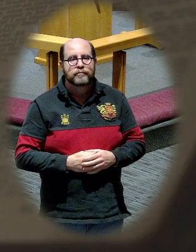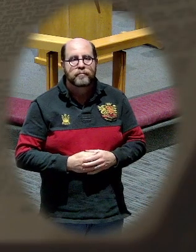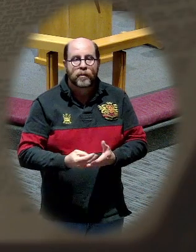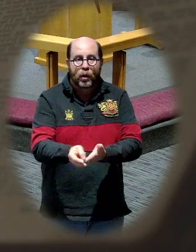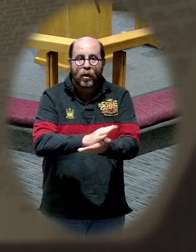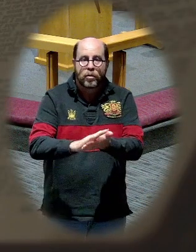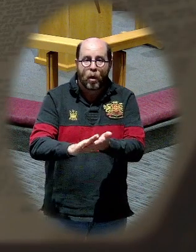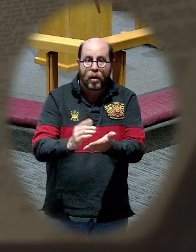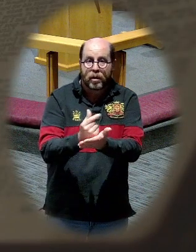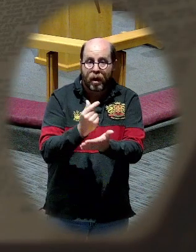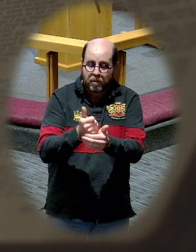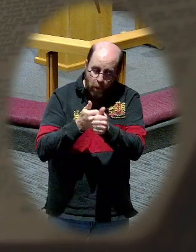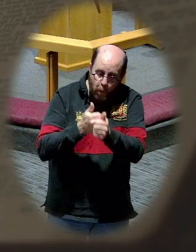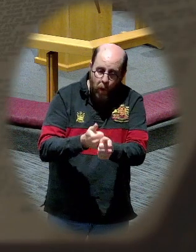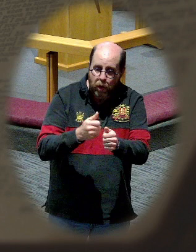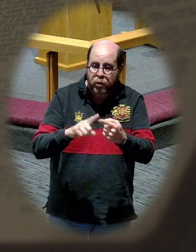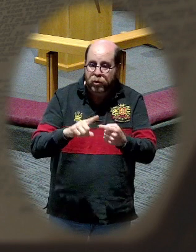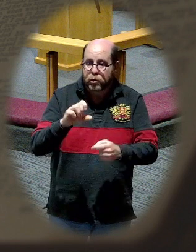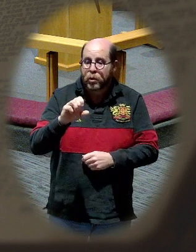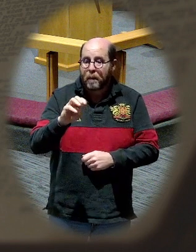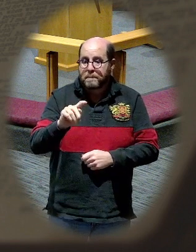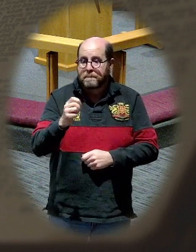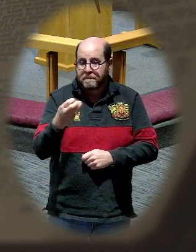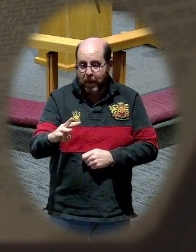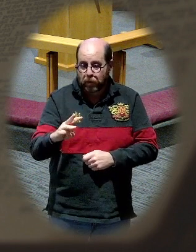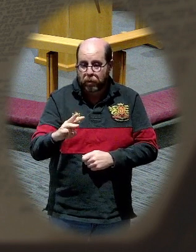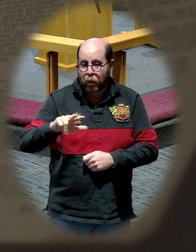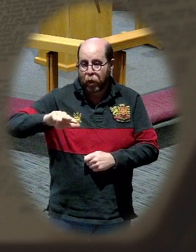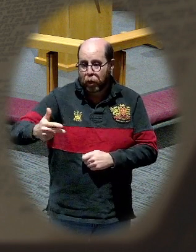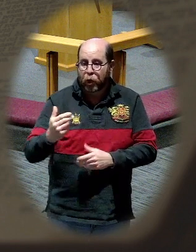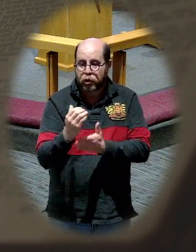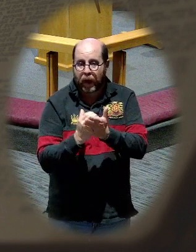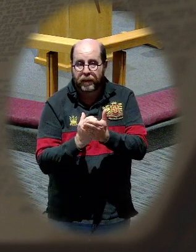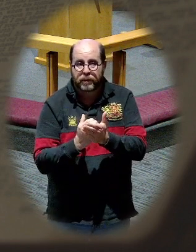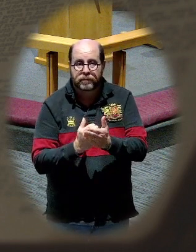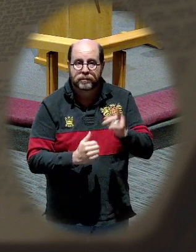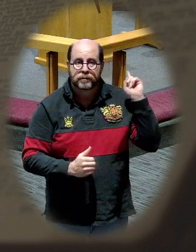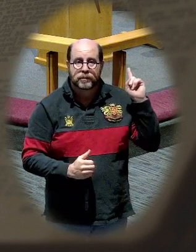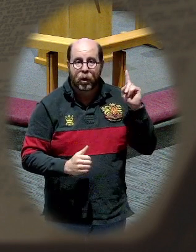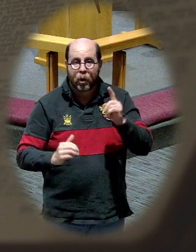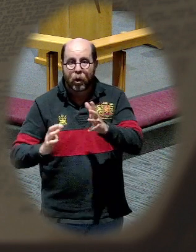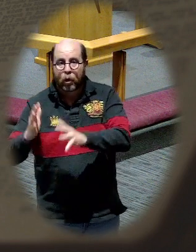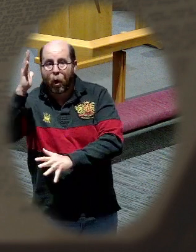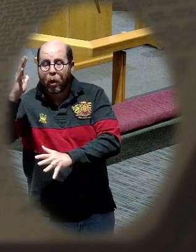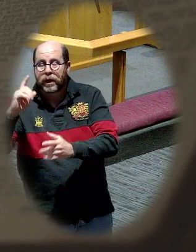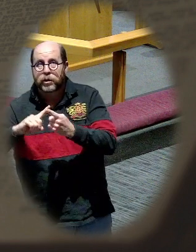The Holy Gospel according to St. Matthew, the third chapter. Glory to you, O